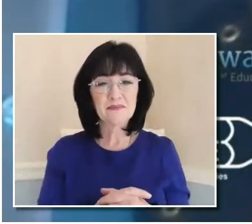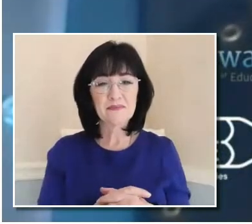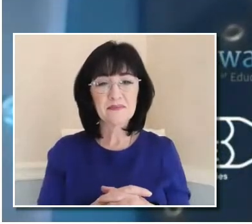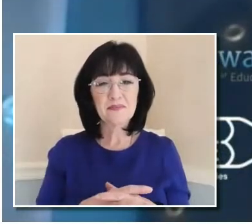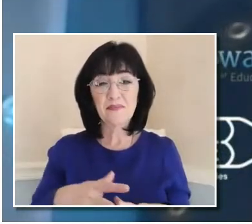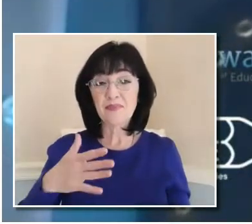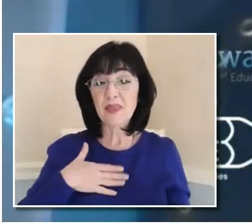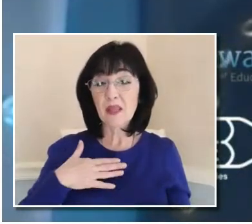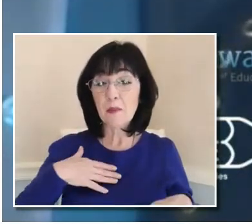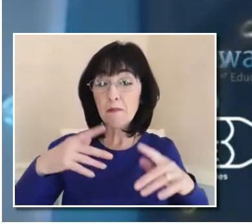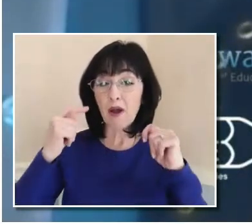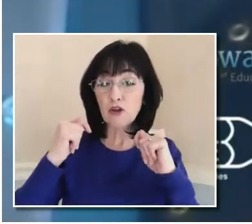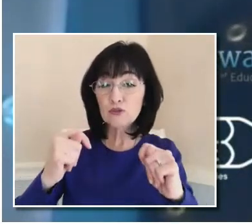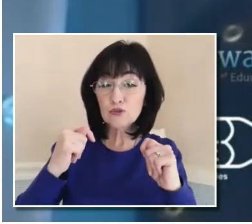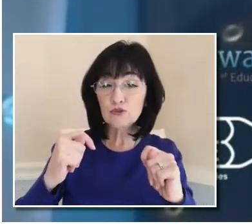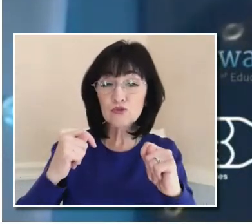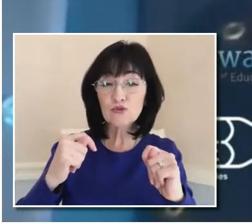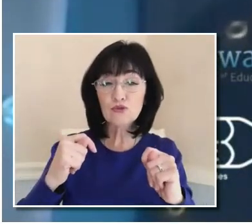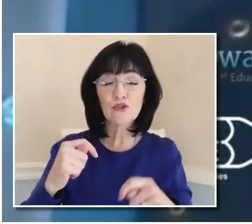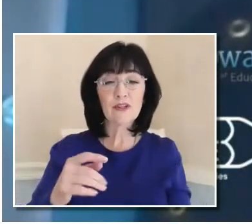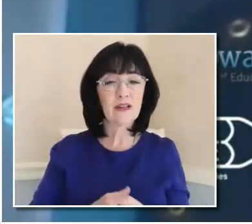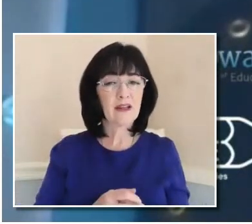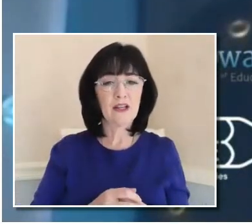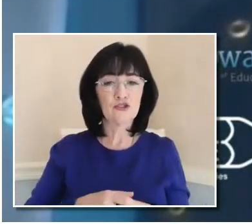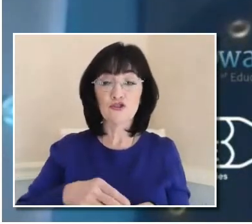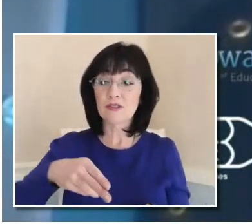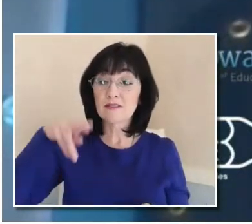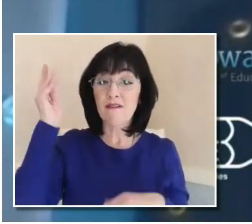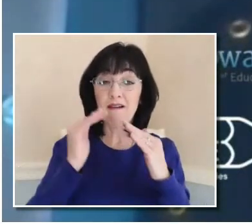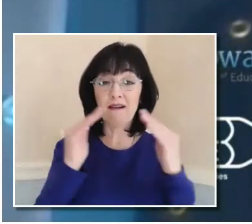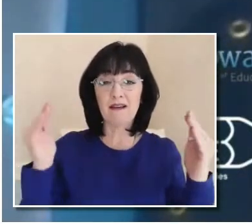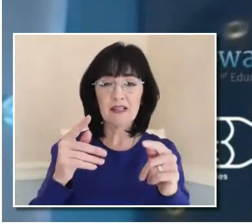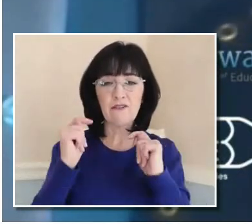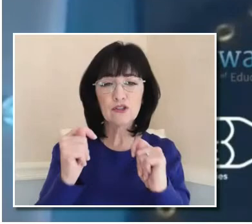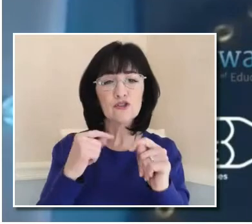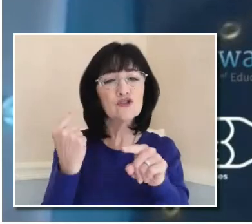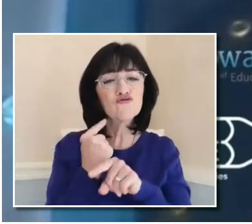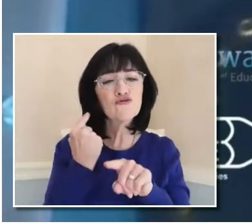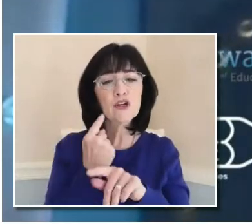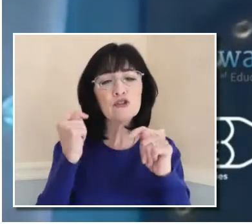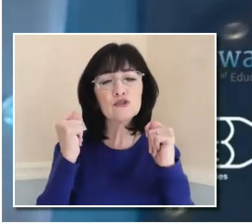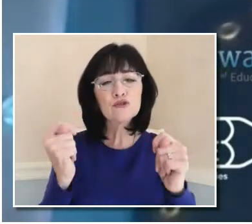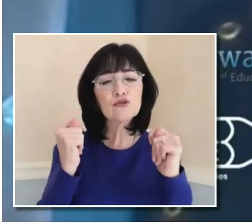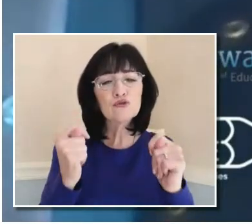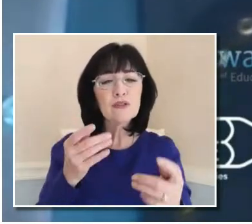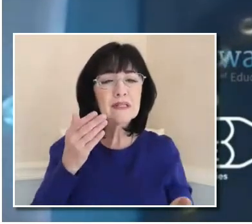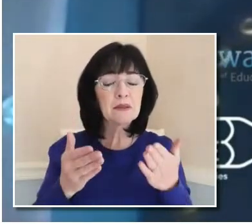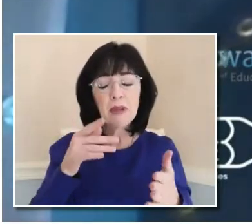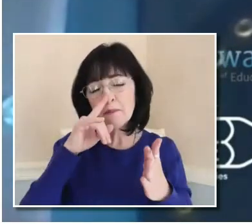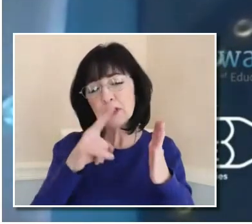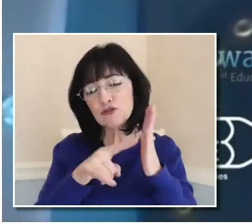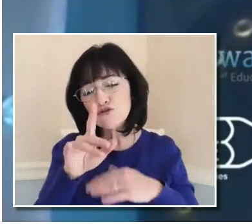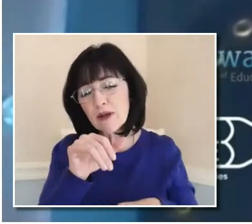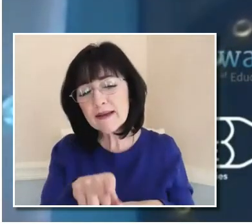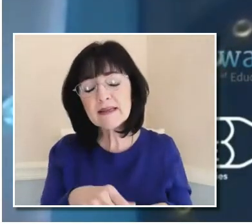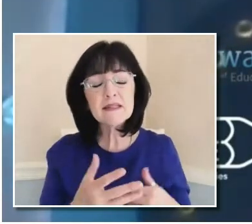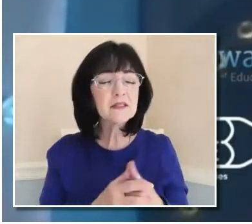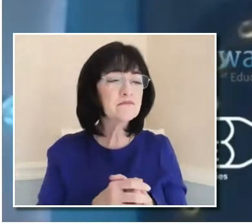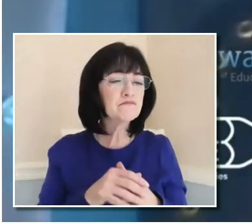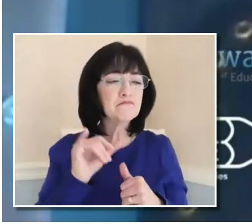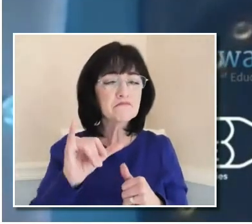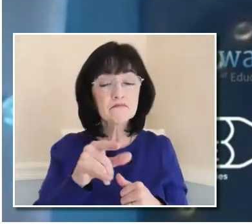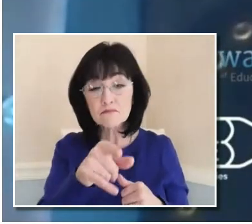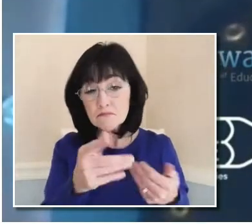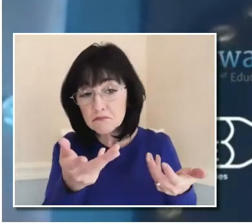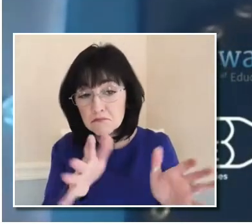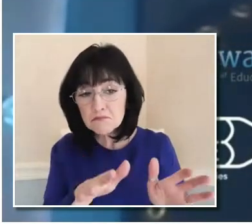makes it different from just regular tutoring is regular tutoring might check in and check up on what you